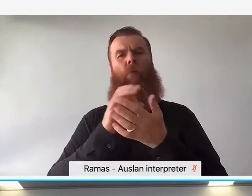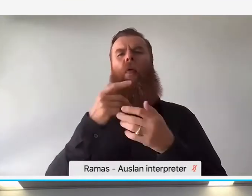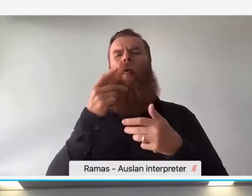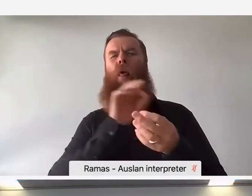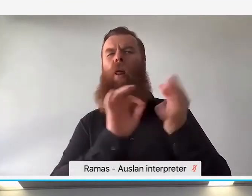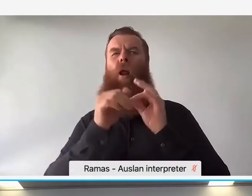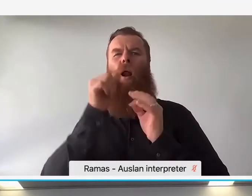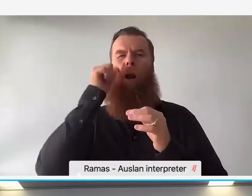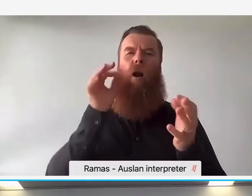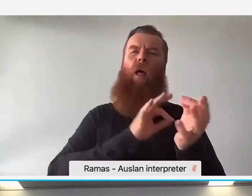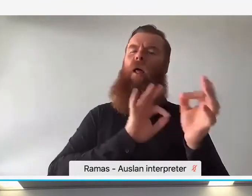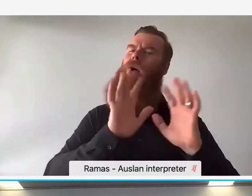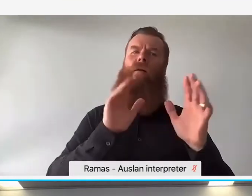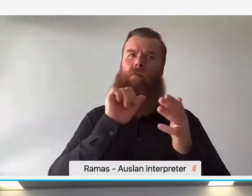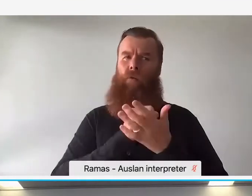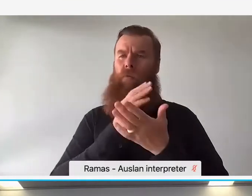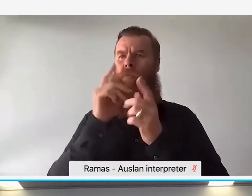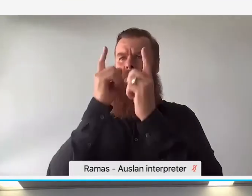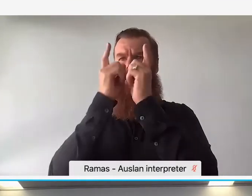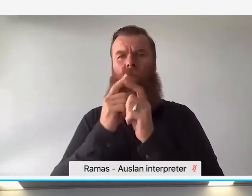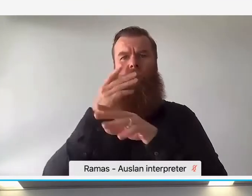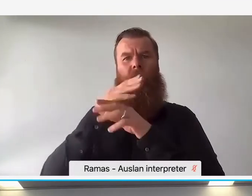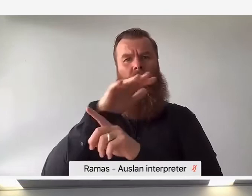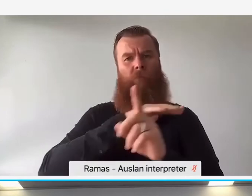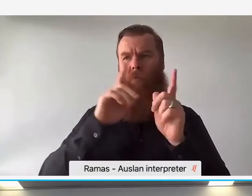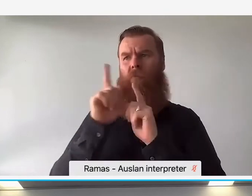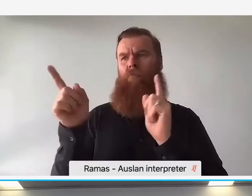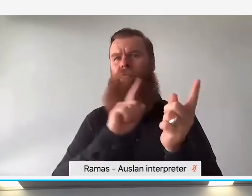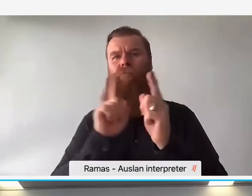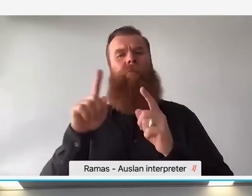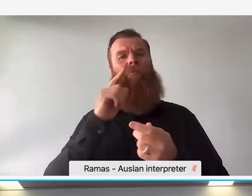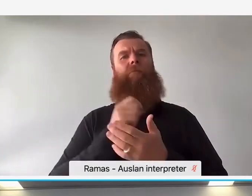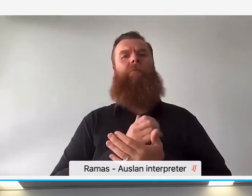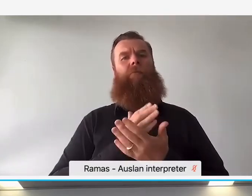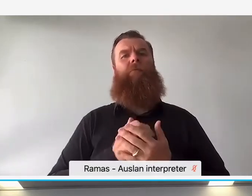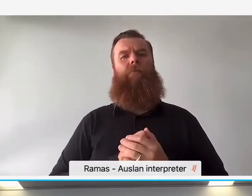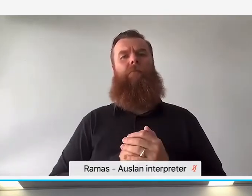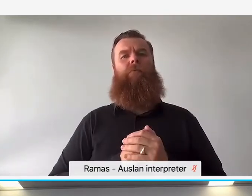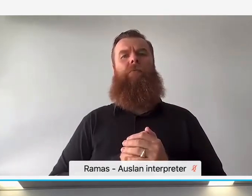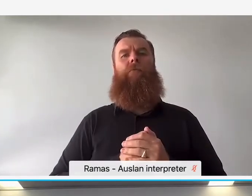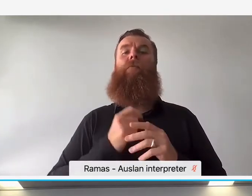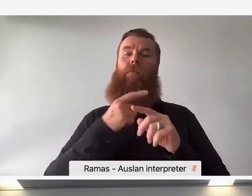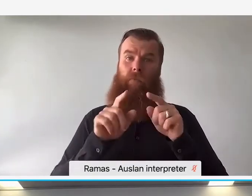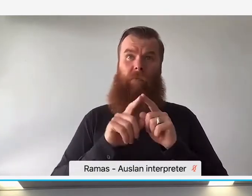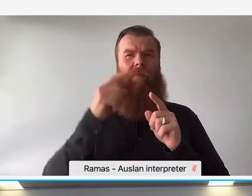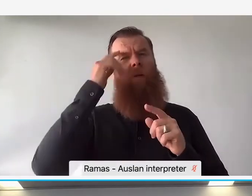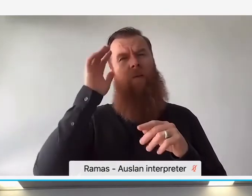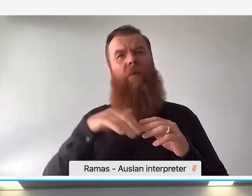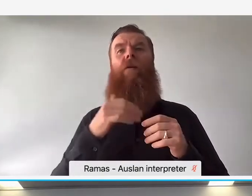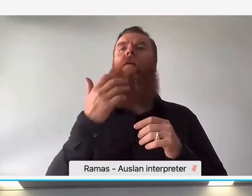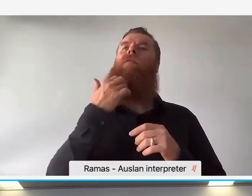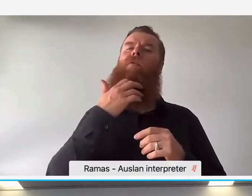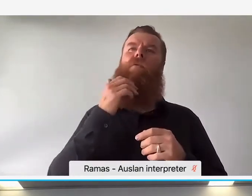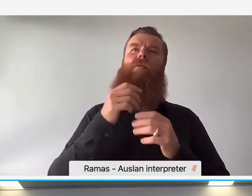and the weather for your location. AEs also need to factor in reasonable costs for mobile phones and any